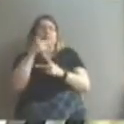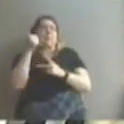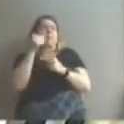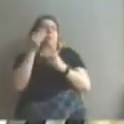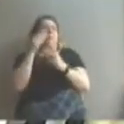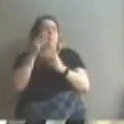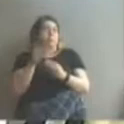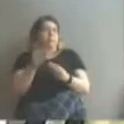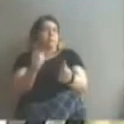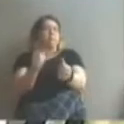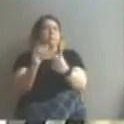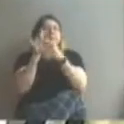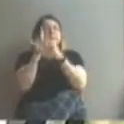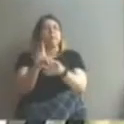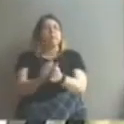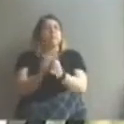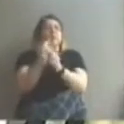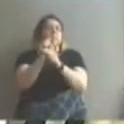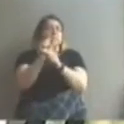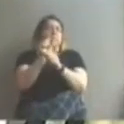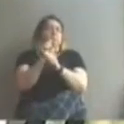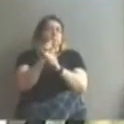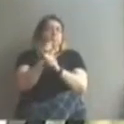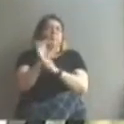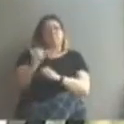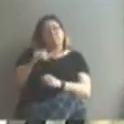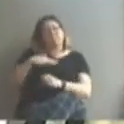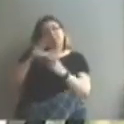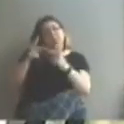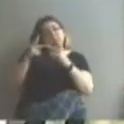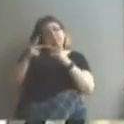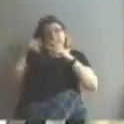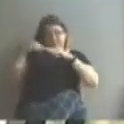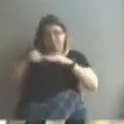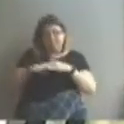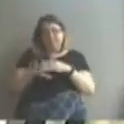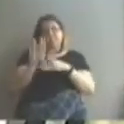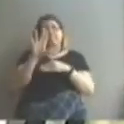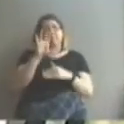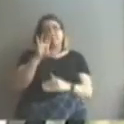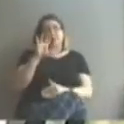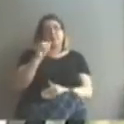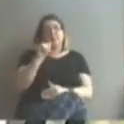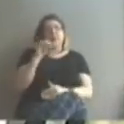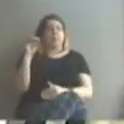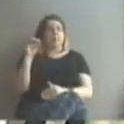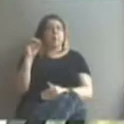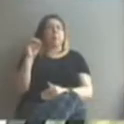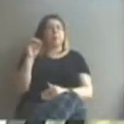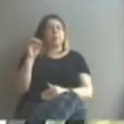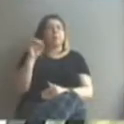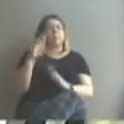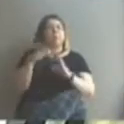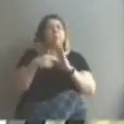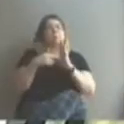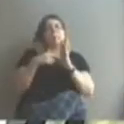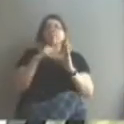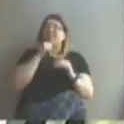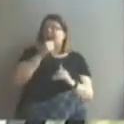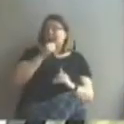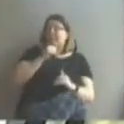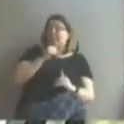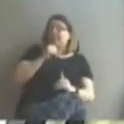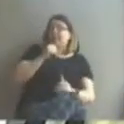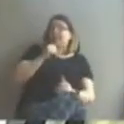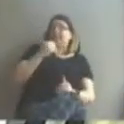really ties to the mission of the work. And that was my position stepping into a CAO role that is not unfamiliar, but also looking